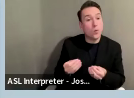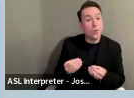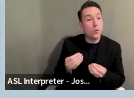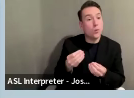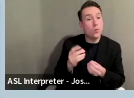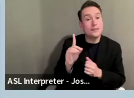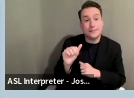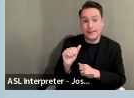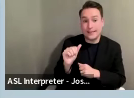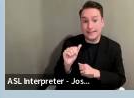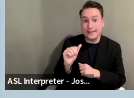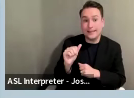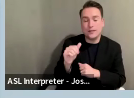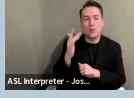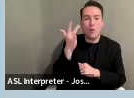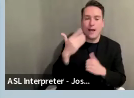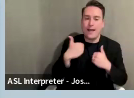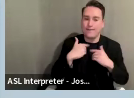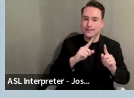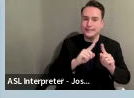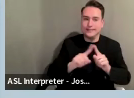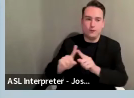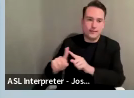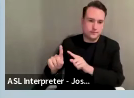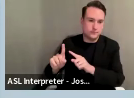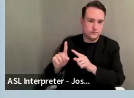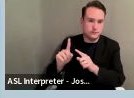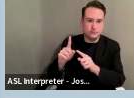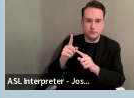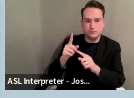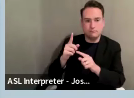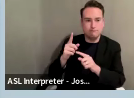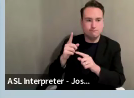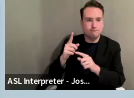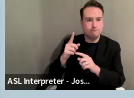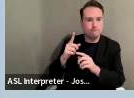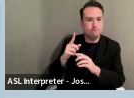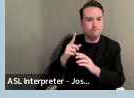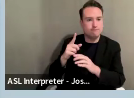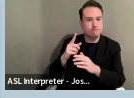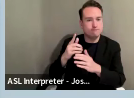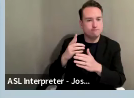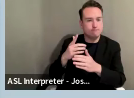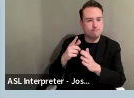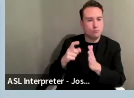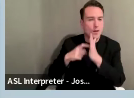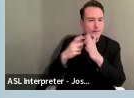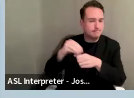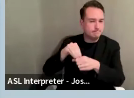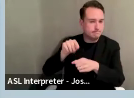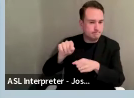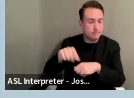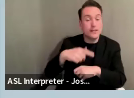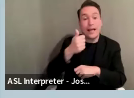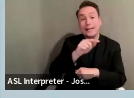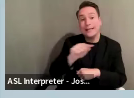a disability, because there are different stages for that, or different ways to take care of that. Typically, everyone over the